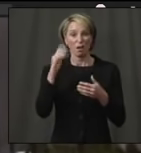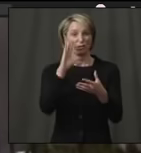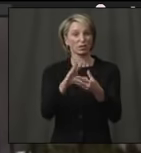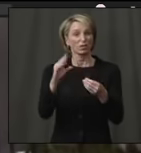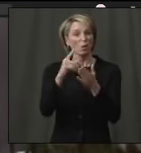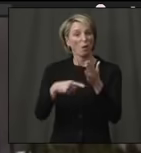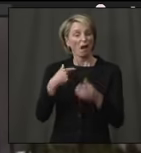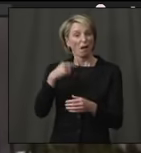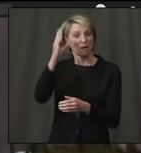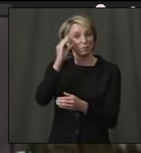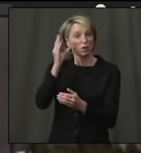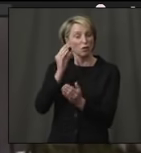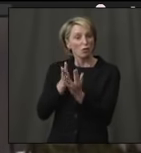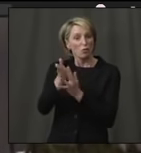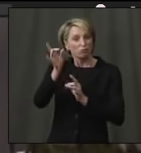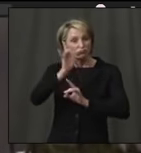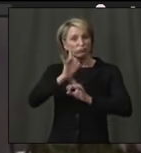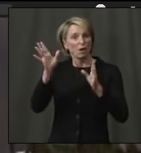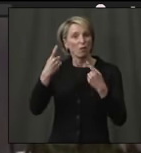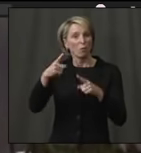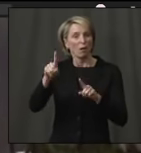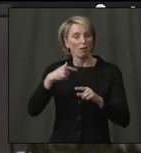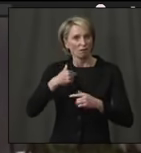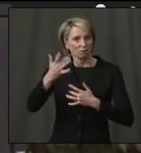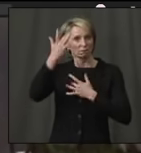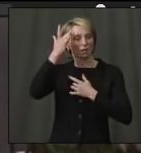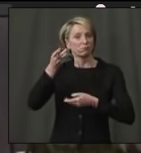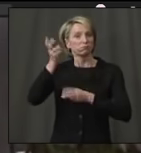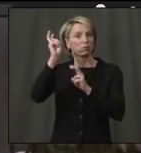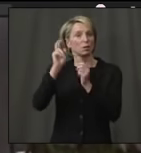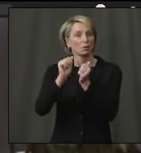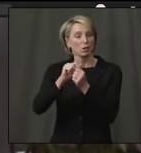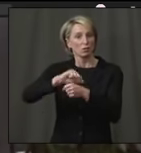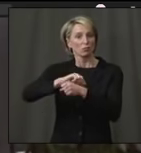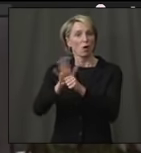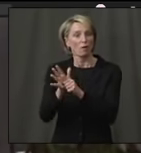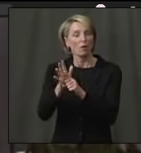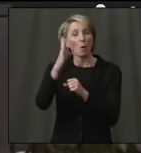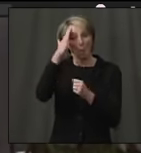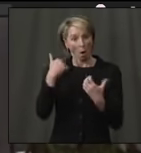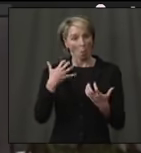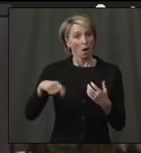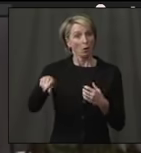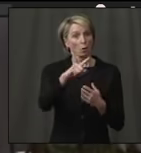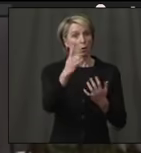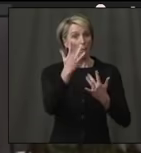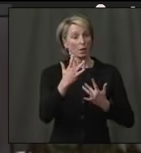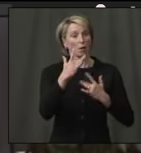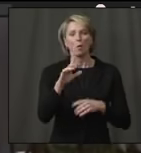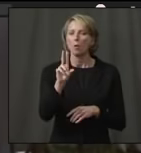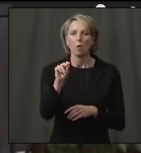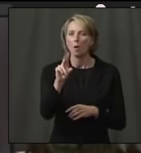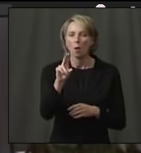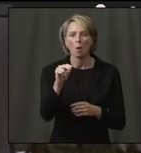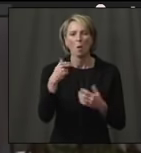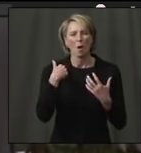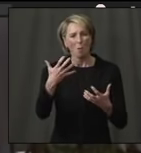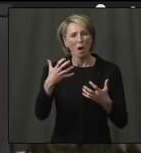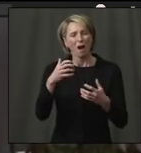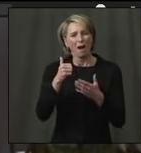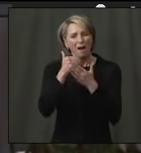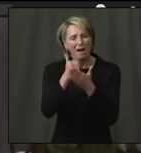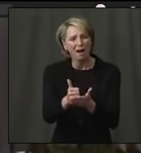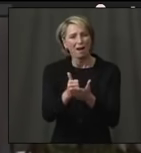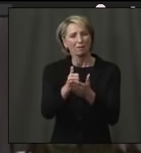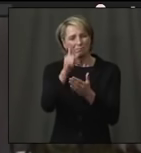pity or understanding, but more understanding the virus itself and the devastating consequences that